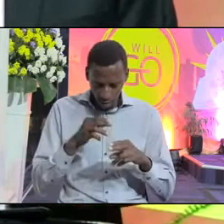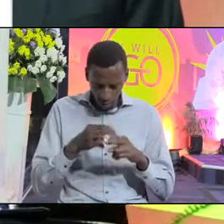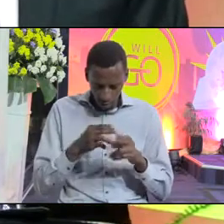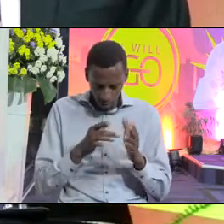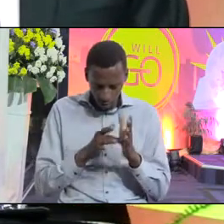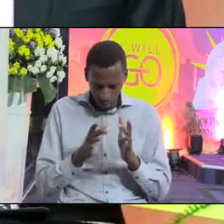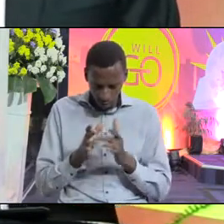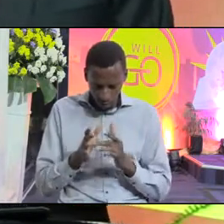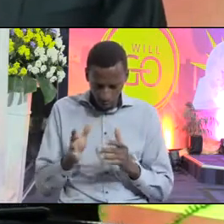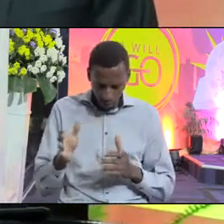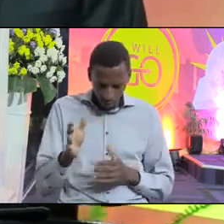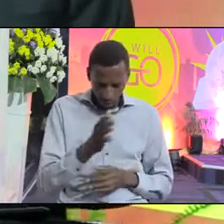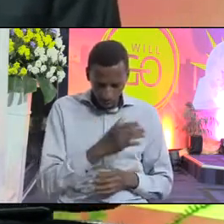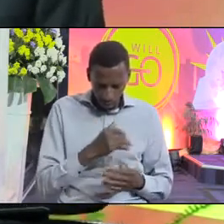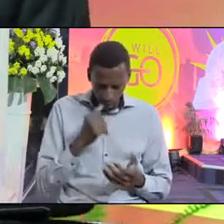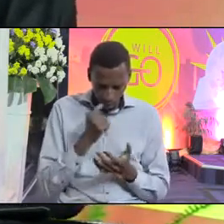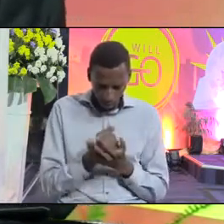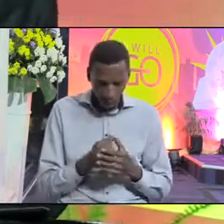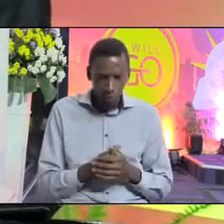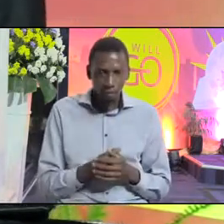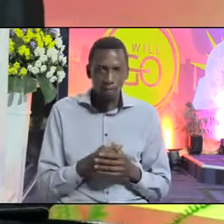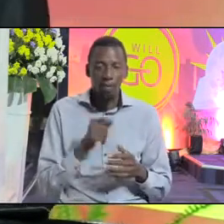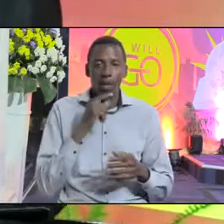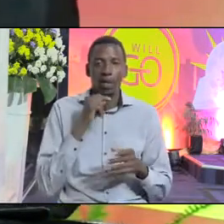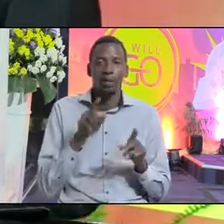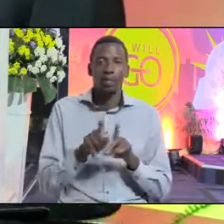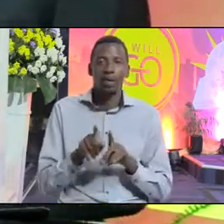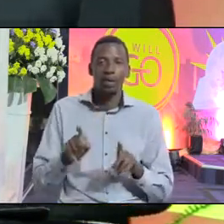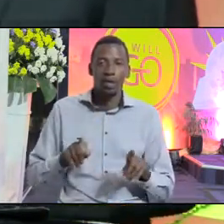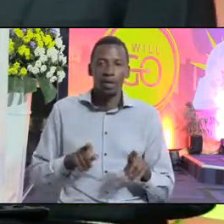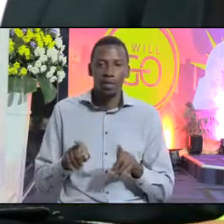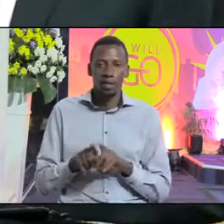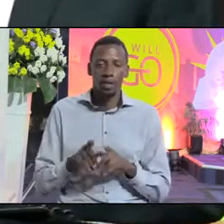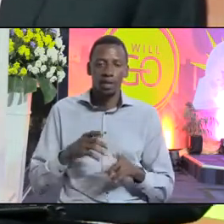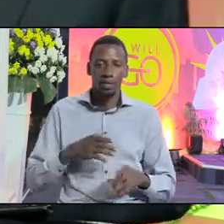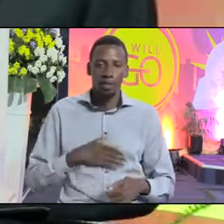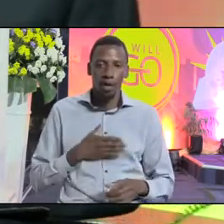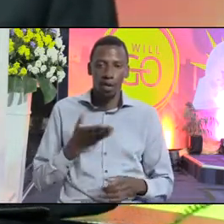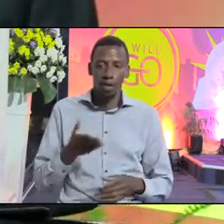amen. My brothers and sisters, this is a teaching sermon.